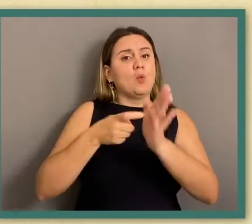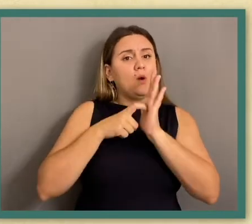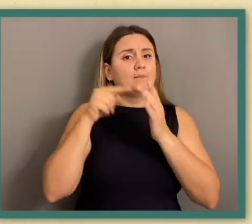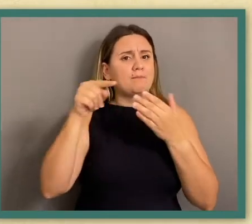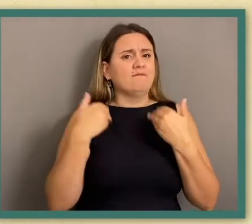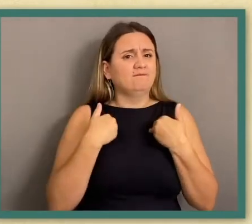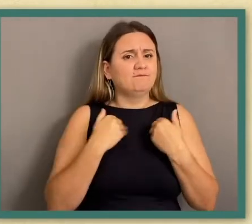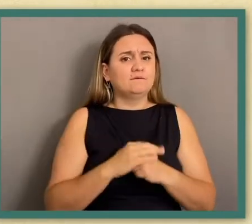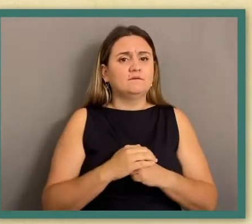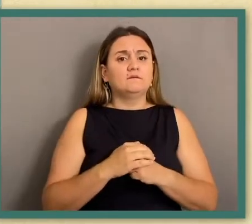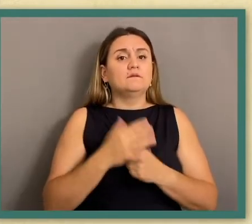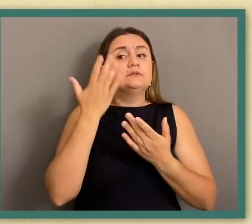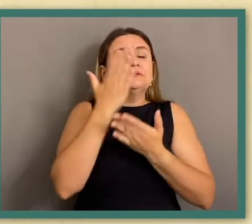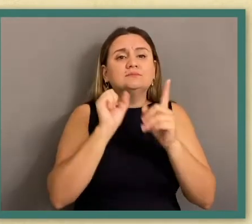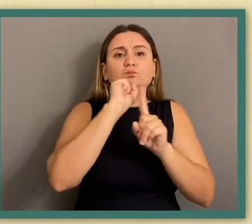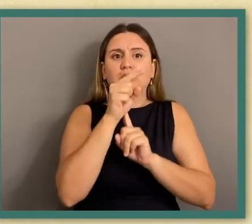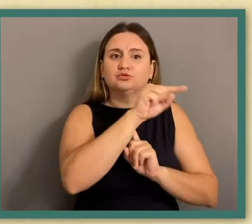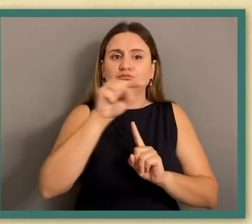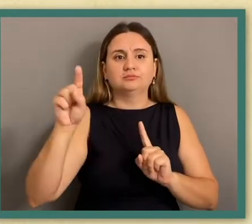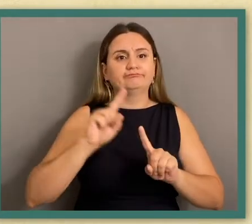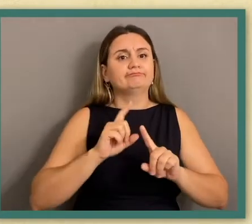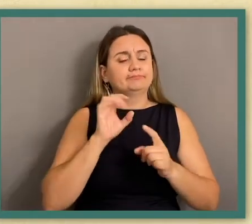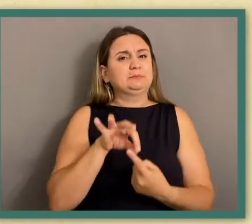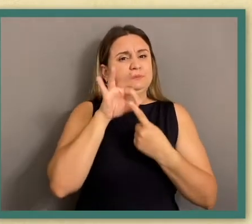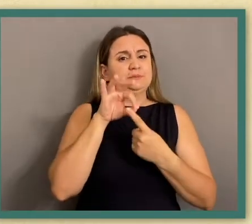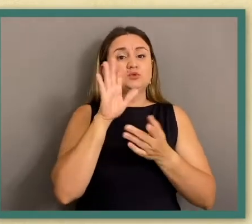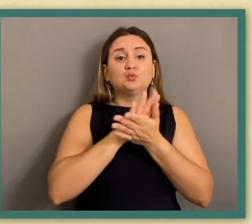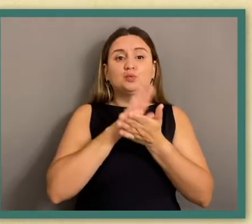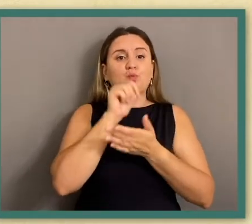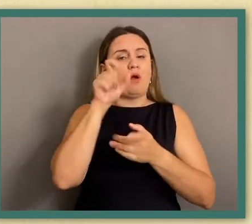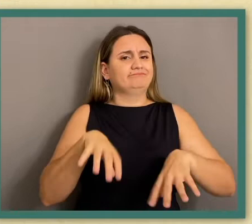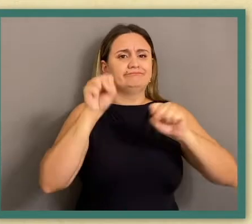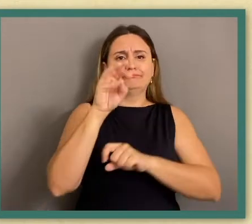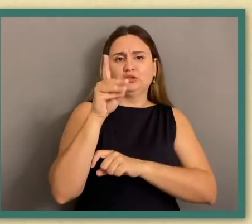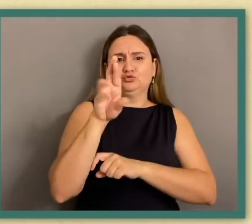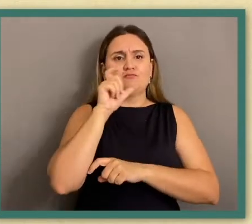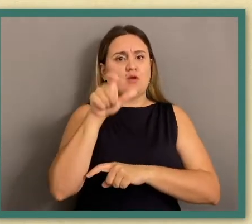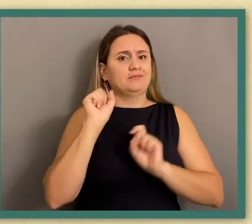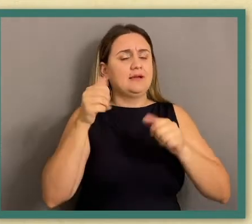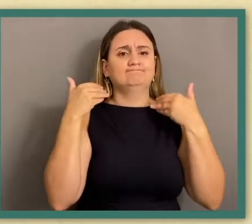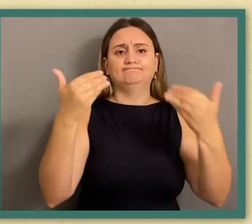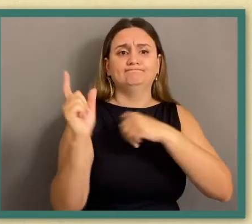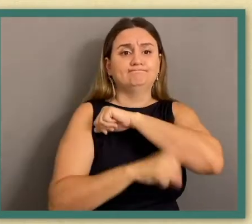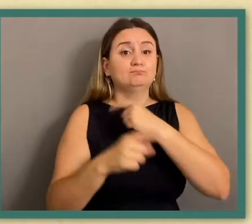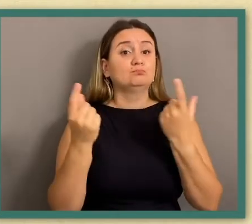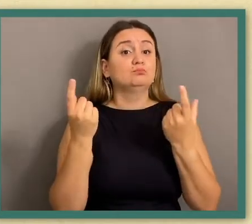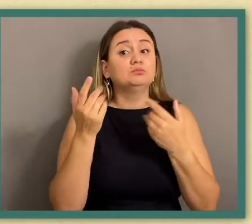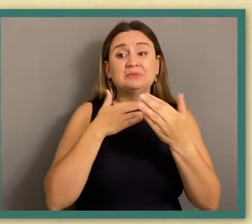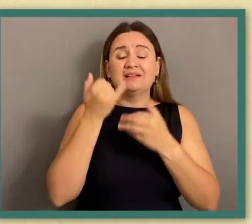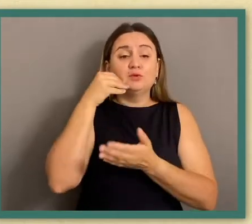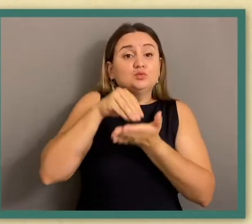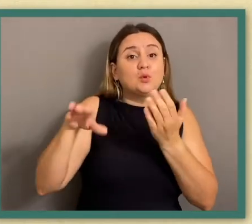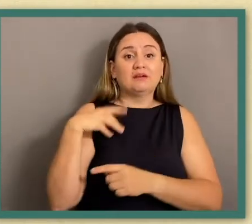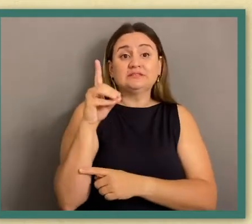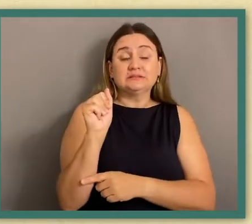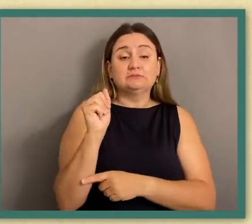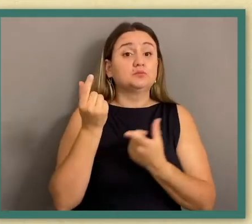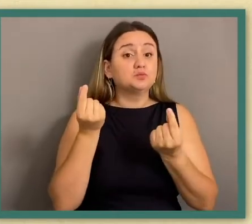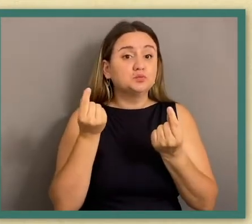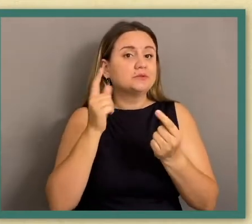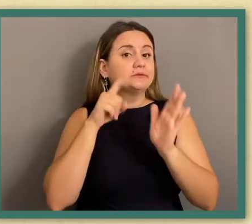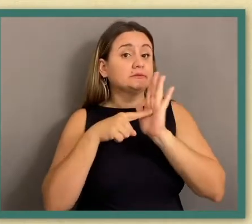requirement. There are some situations where the school is not required to hold an MDR meeting, regardless of whether or not the student